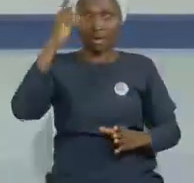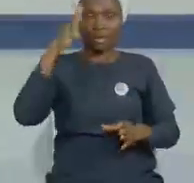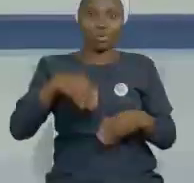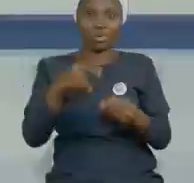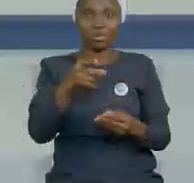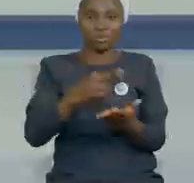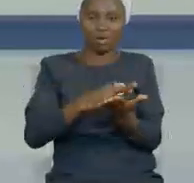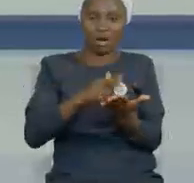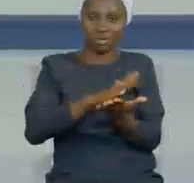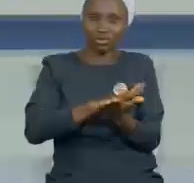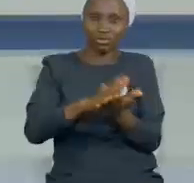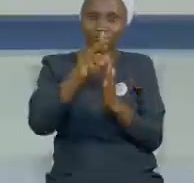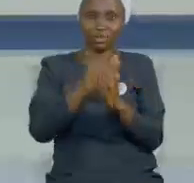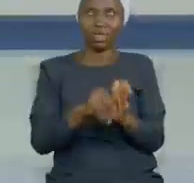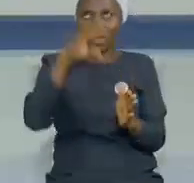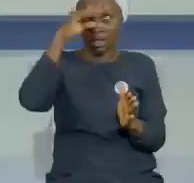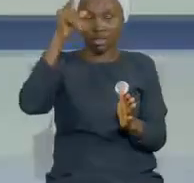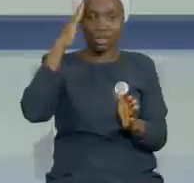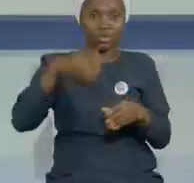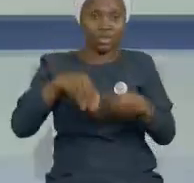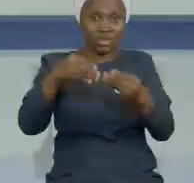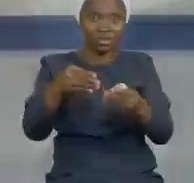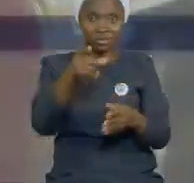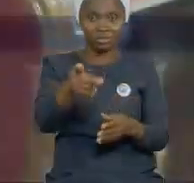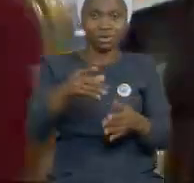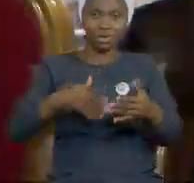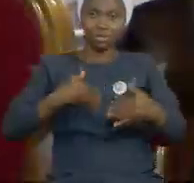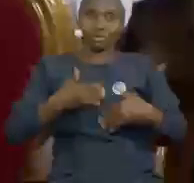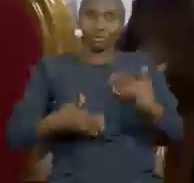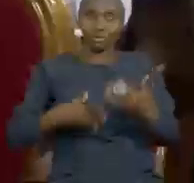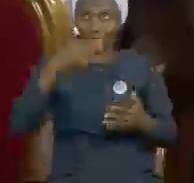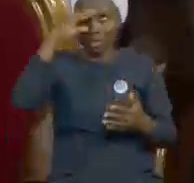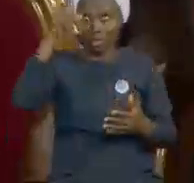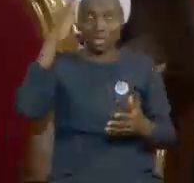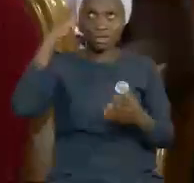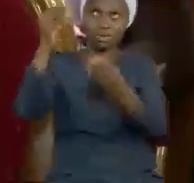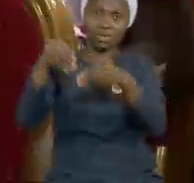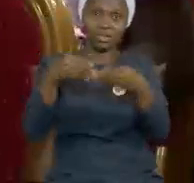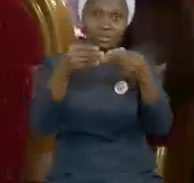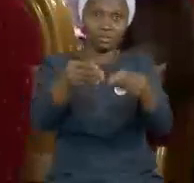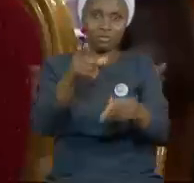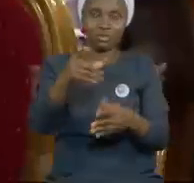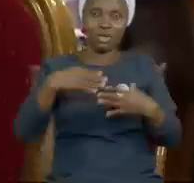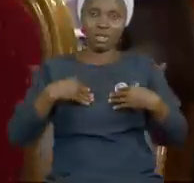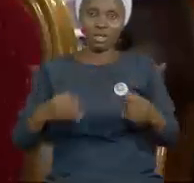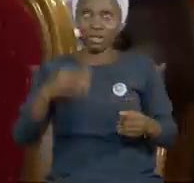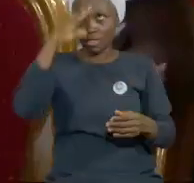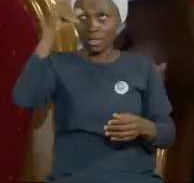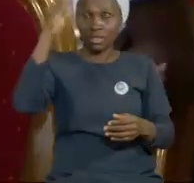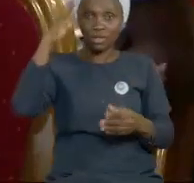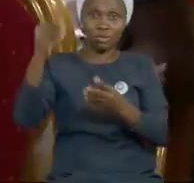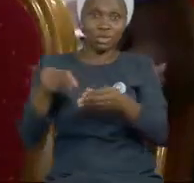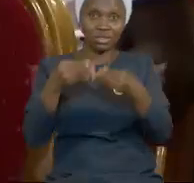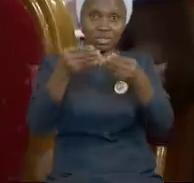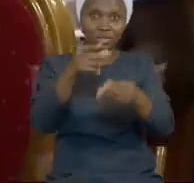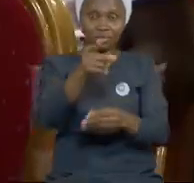righteousness. He'll give you joy. He'll give you healing. He'll give you